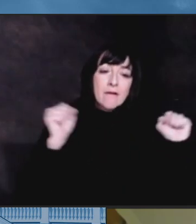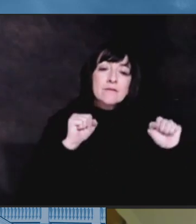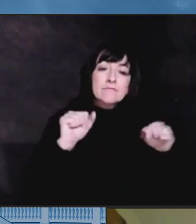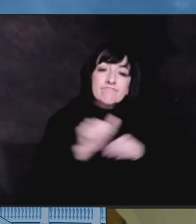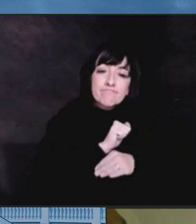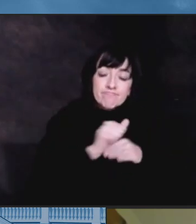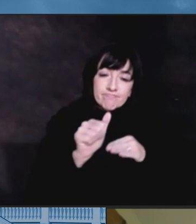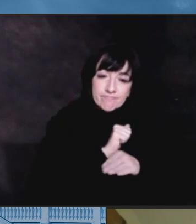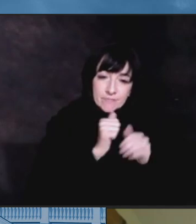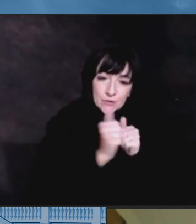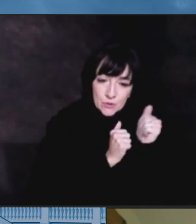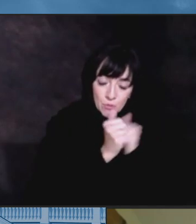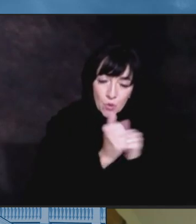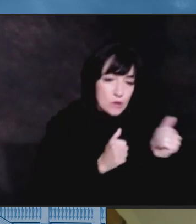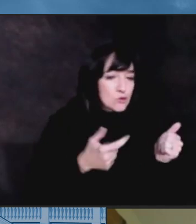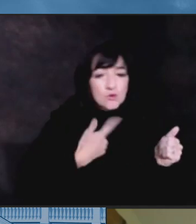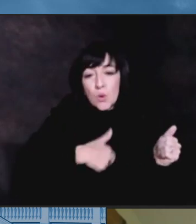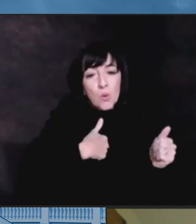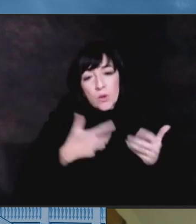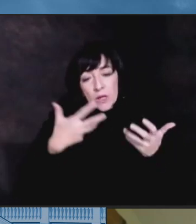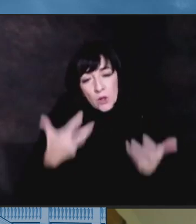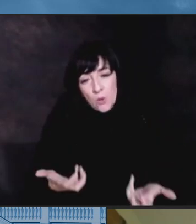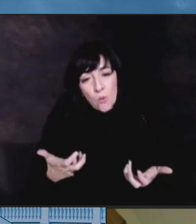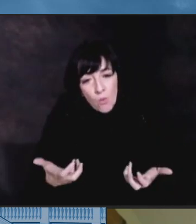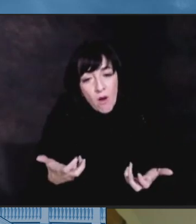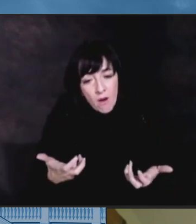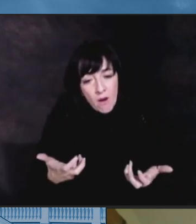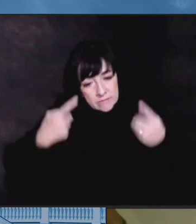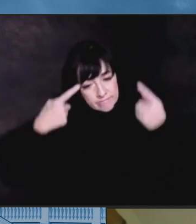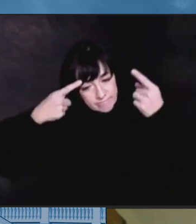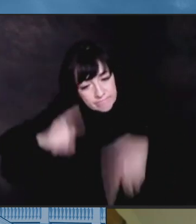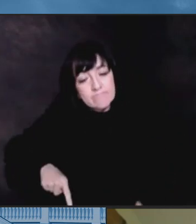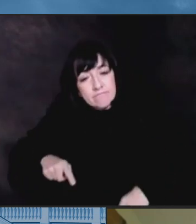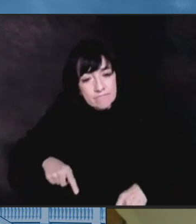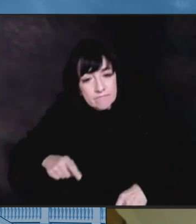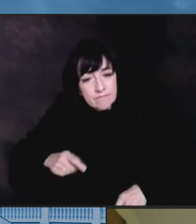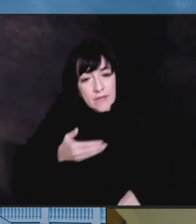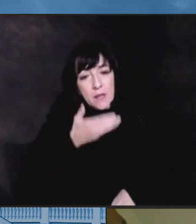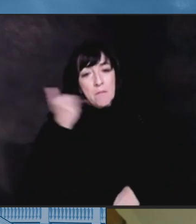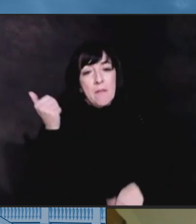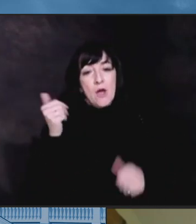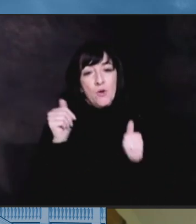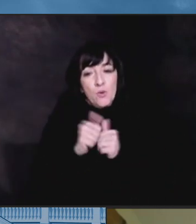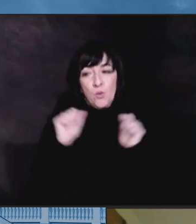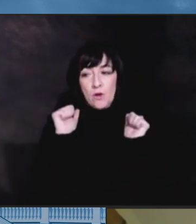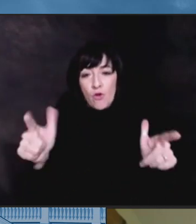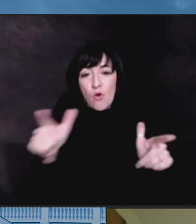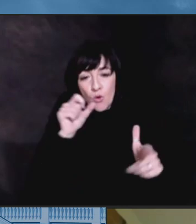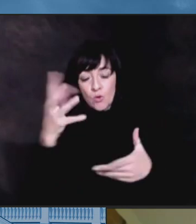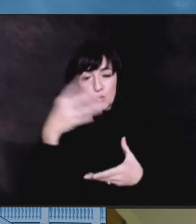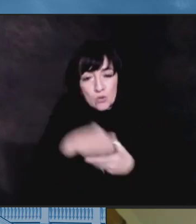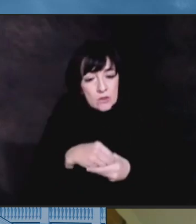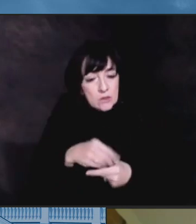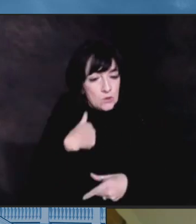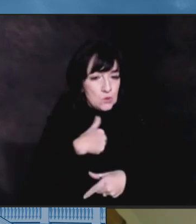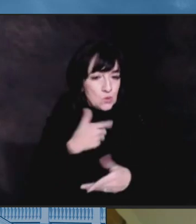all the stakeholders involved in the enterprise. And so that's why we've recommended the approach that we're